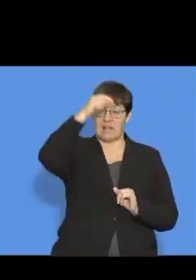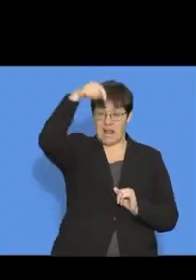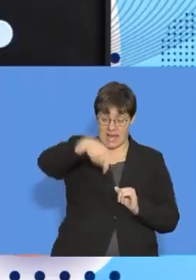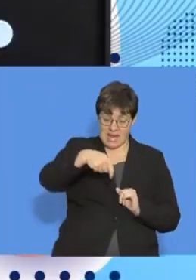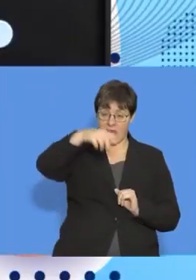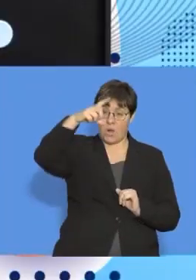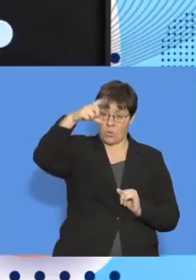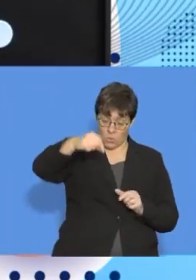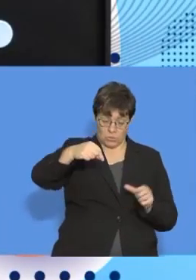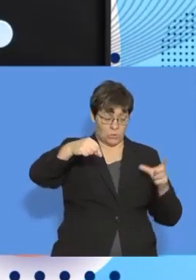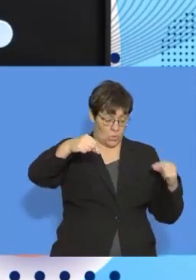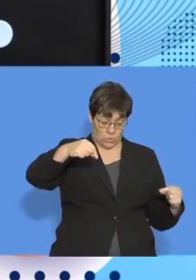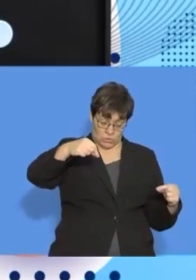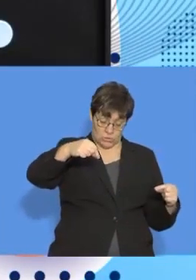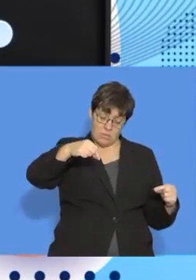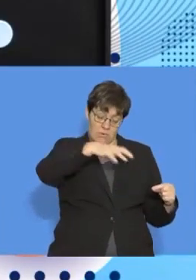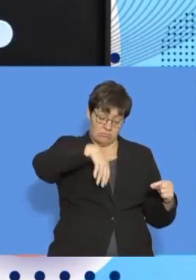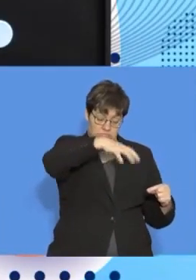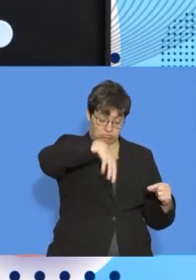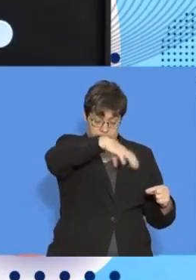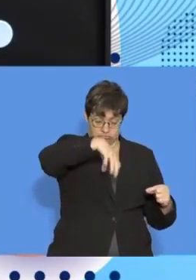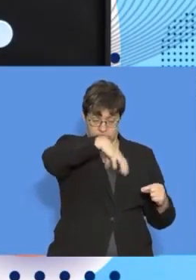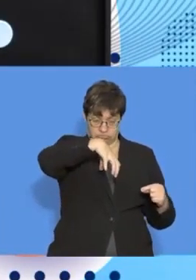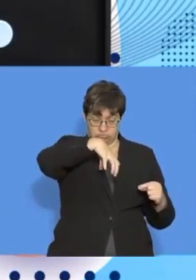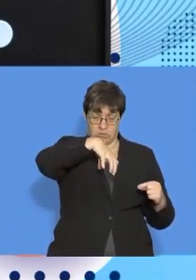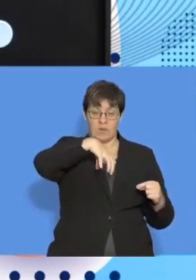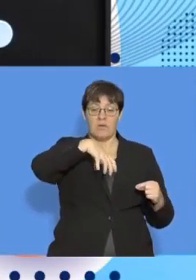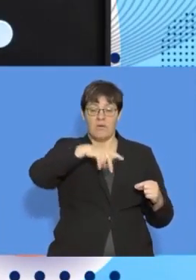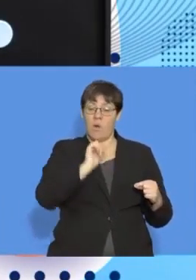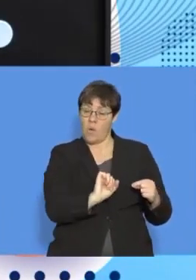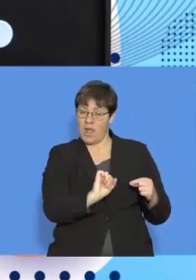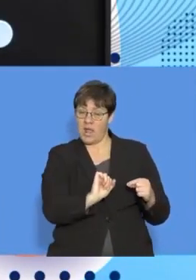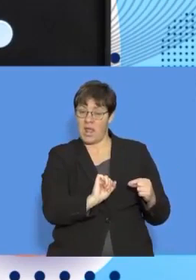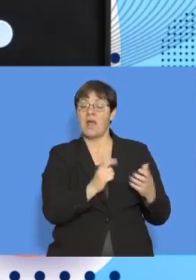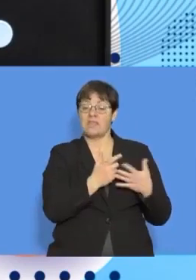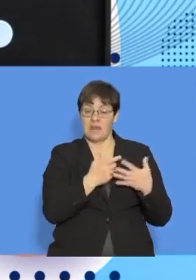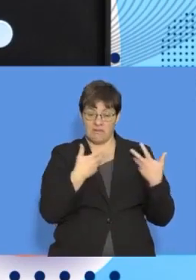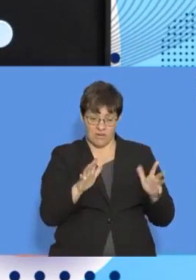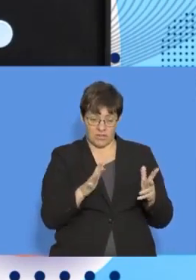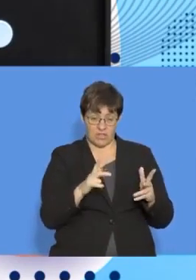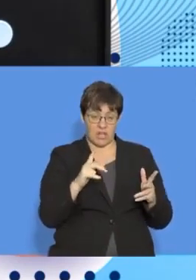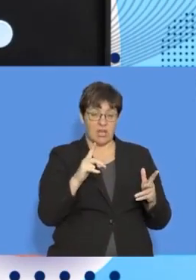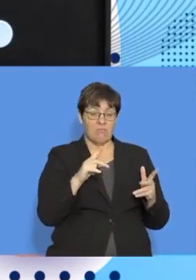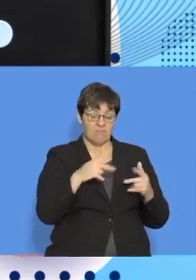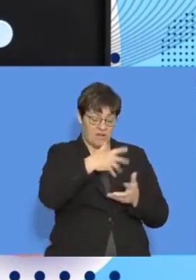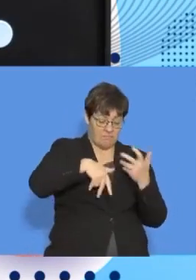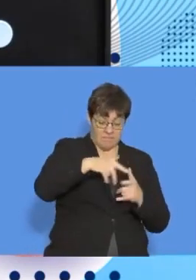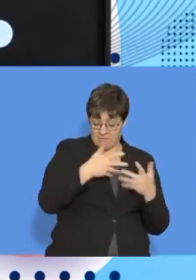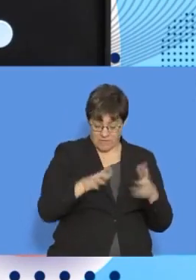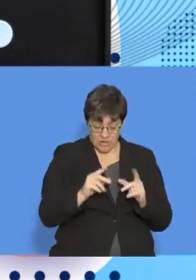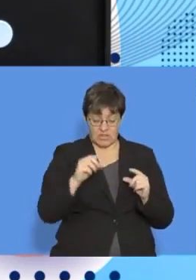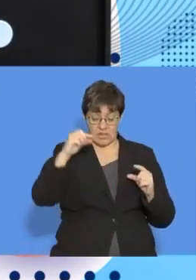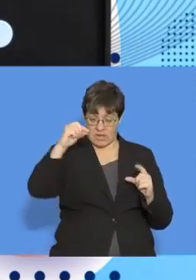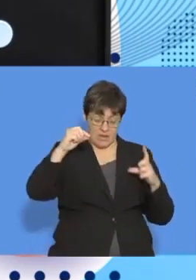food to enter into this muscular organ, and it closes up and it contains the food for a little while until that churning and